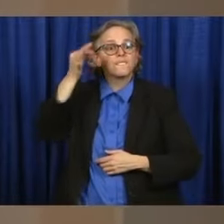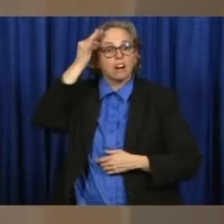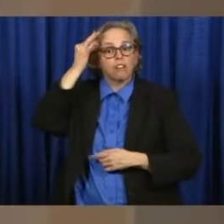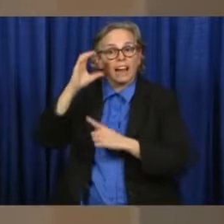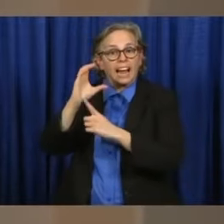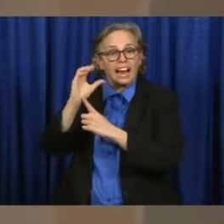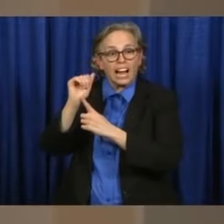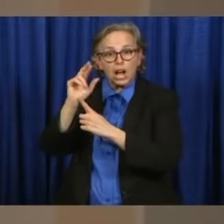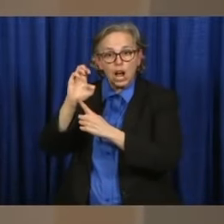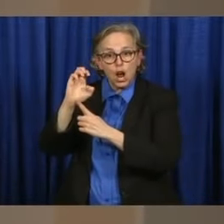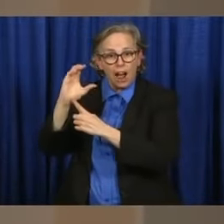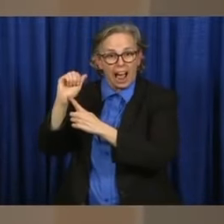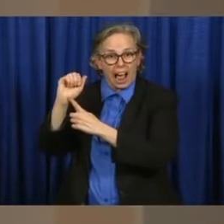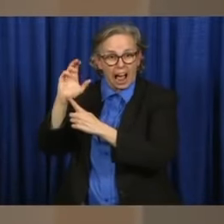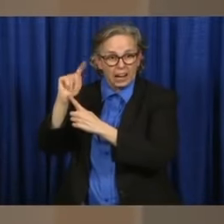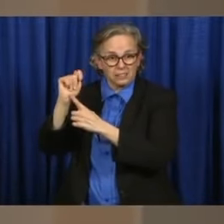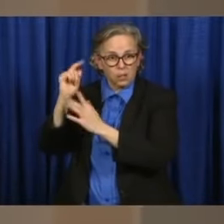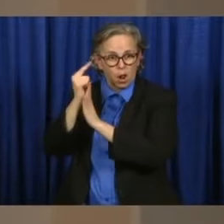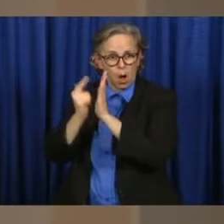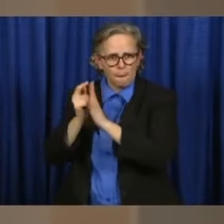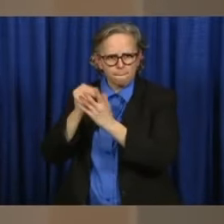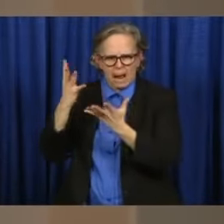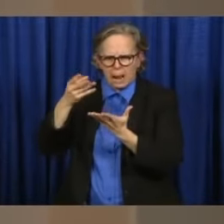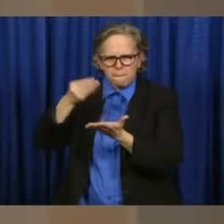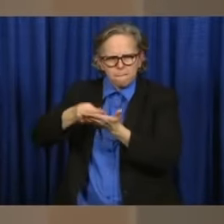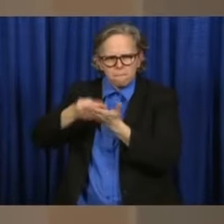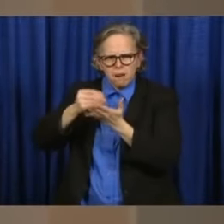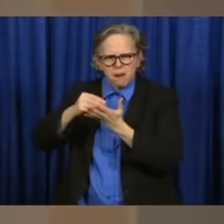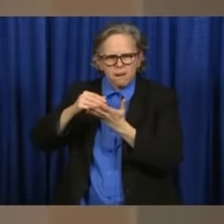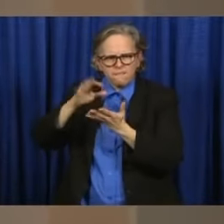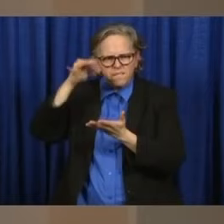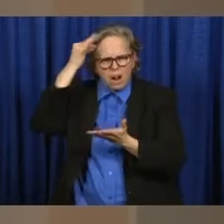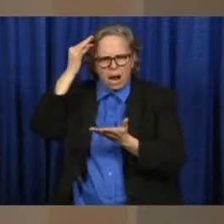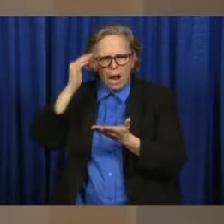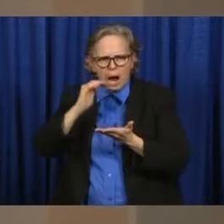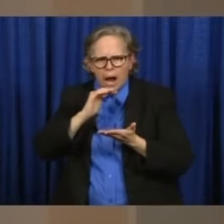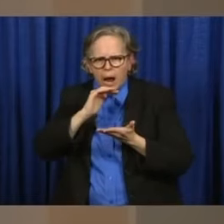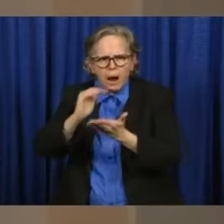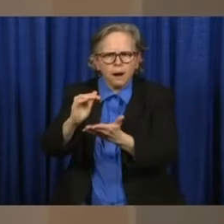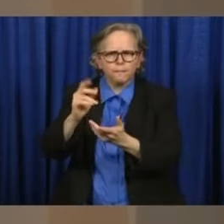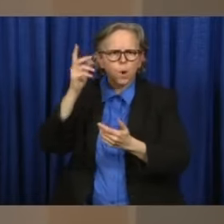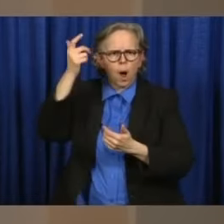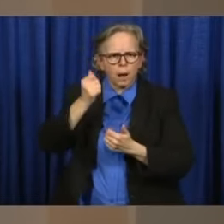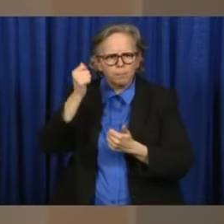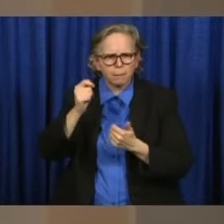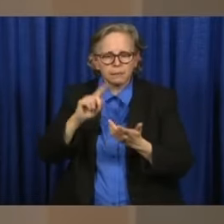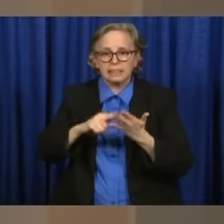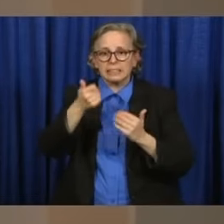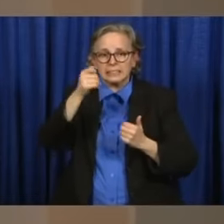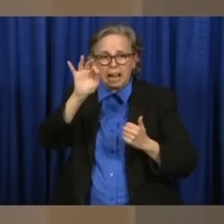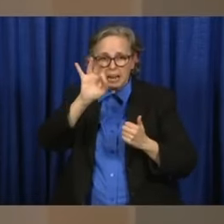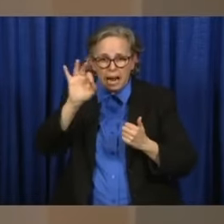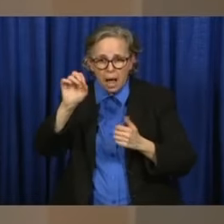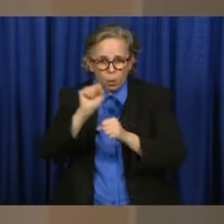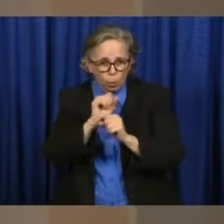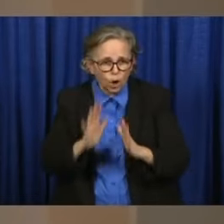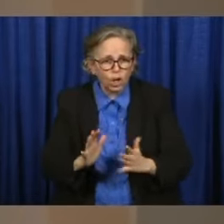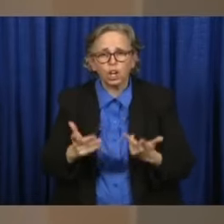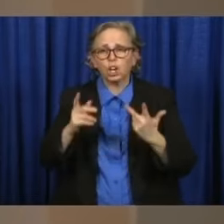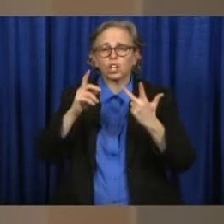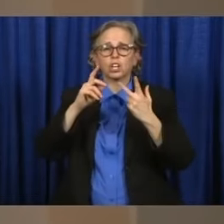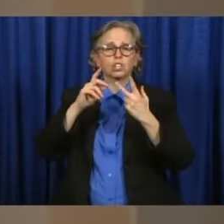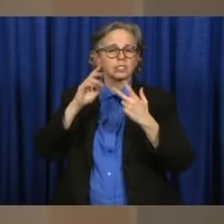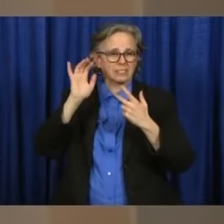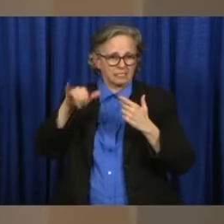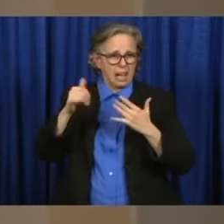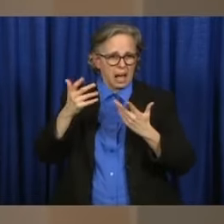federal money in there to help the unemployed, to help the 1099 workers and so forth. The big challenge to your question, Jim, is getting